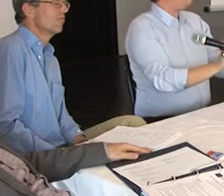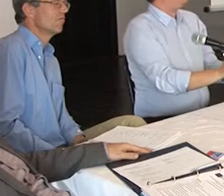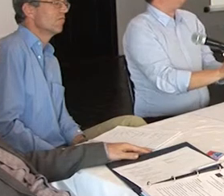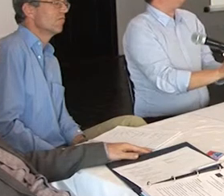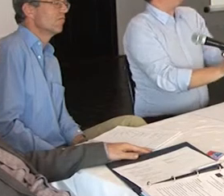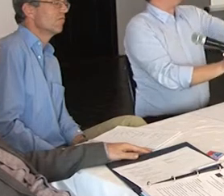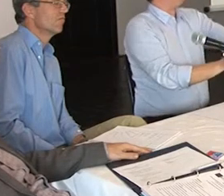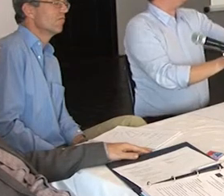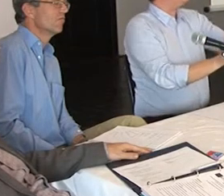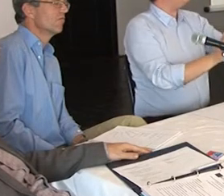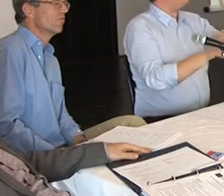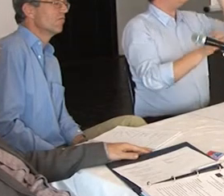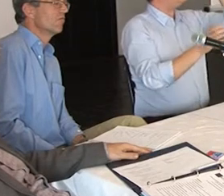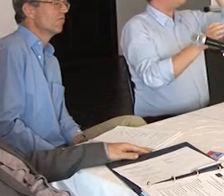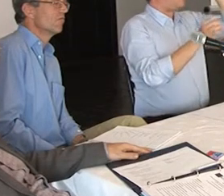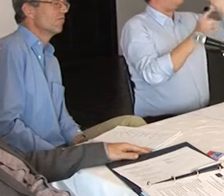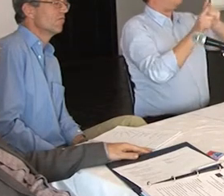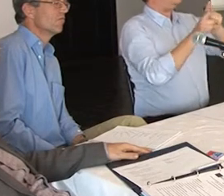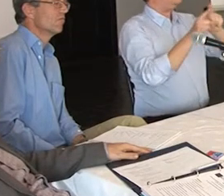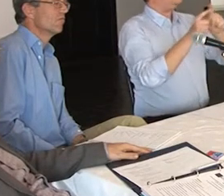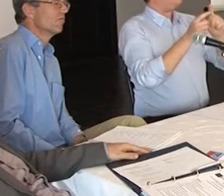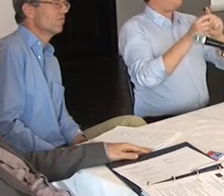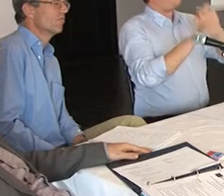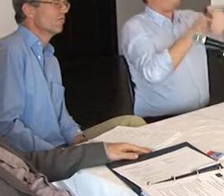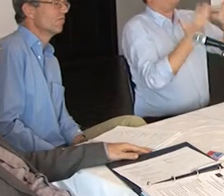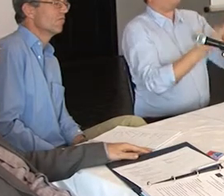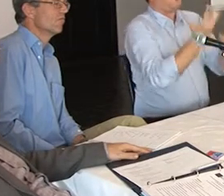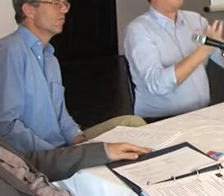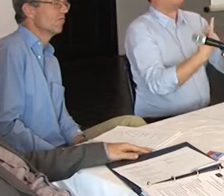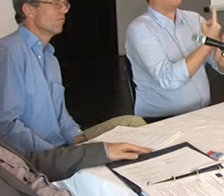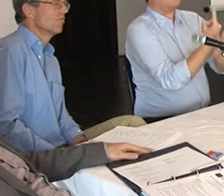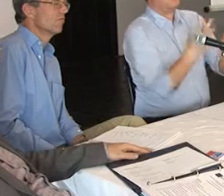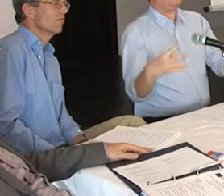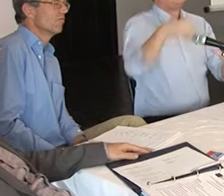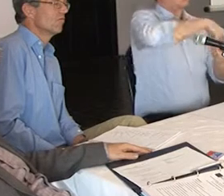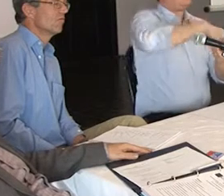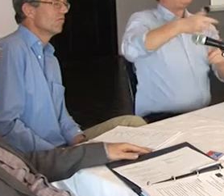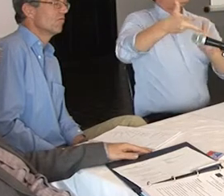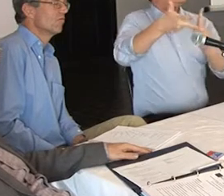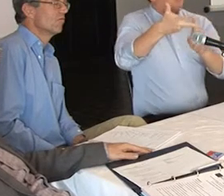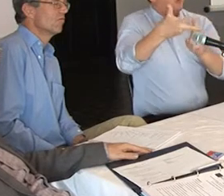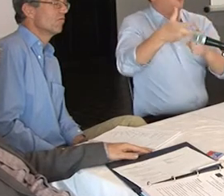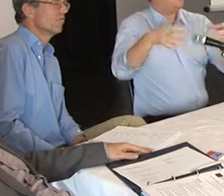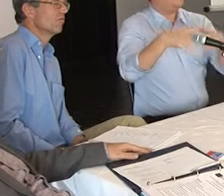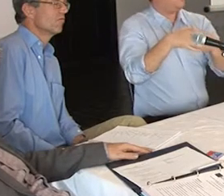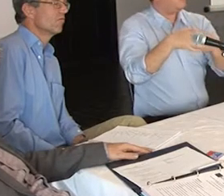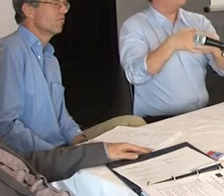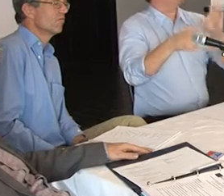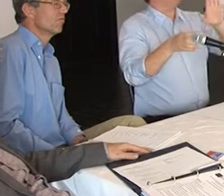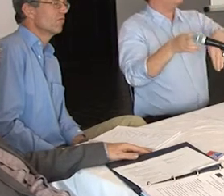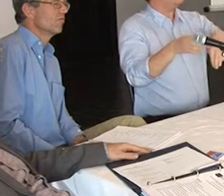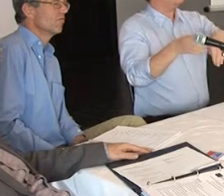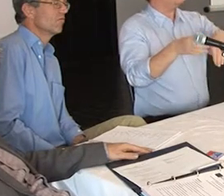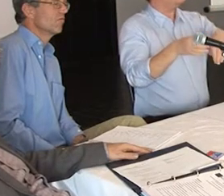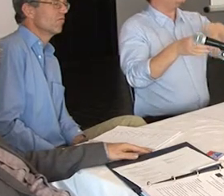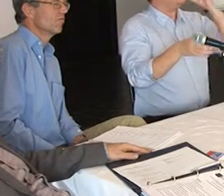hearing impaired, of course. But I would also suggest that maybe you consider a third group within